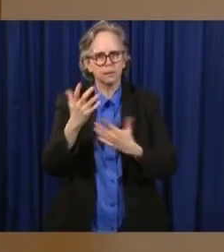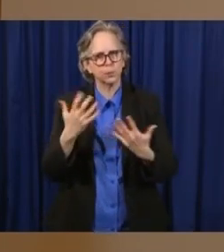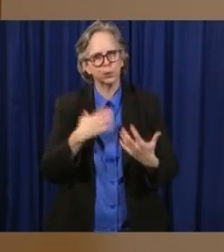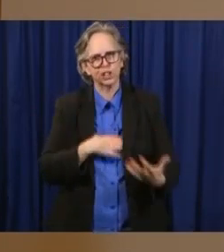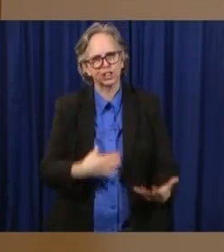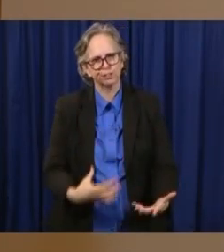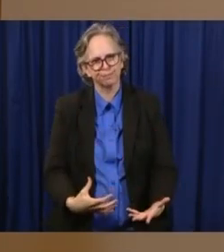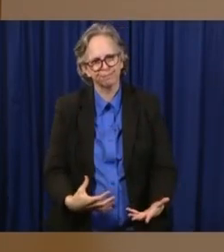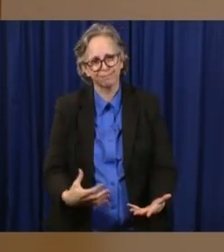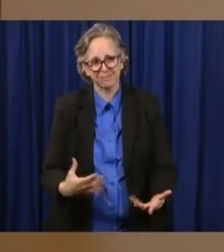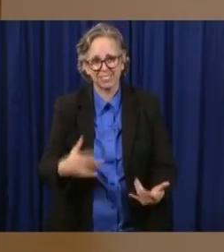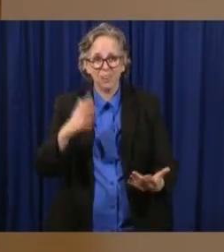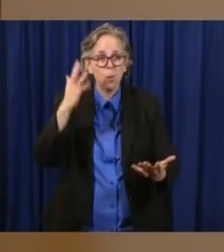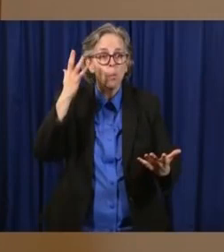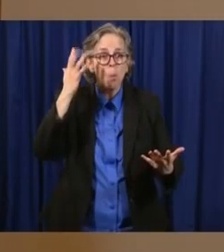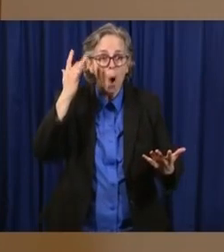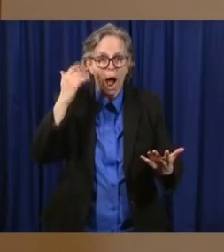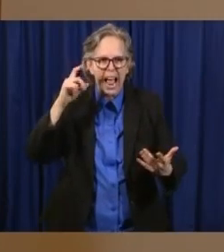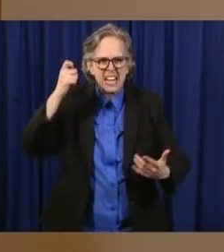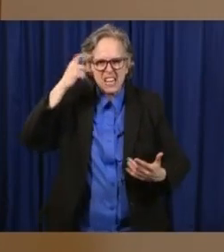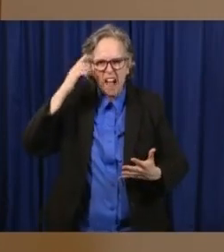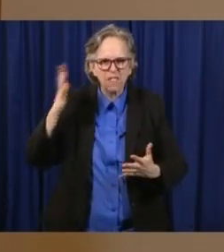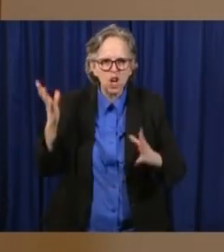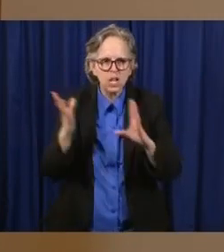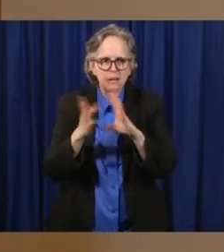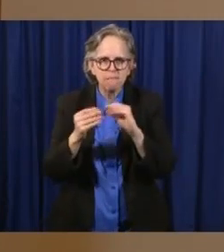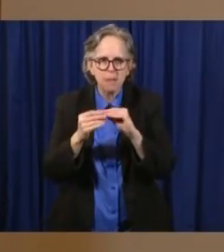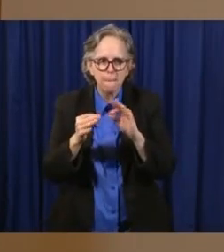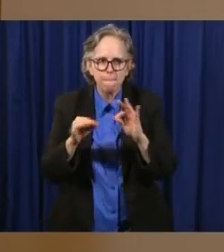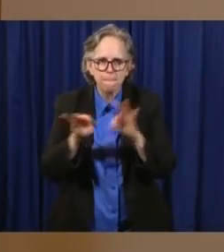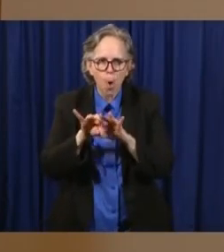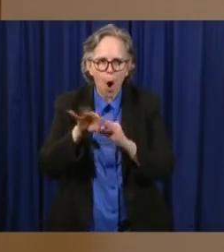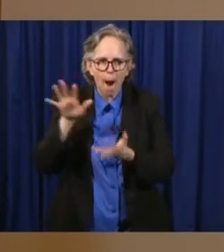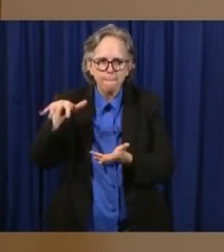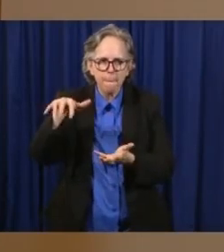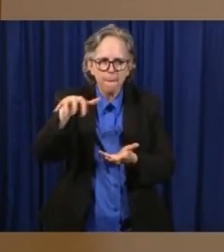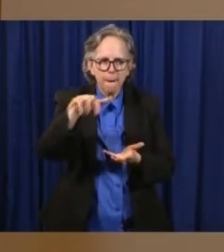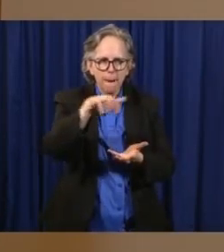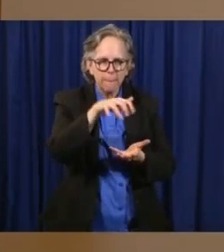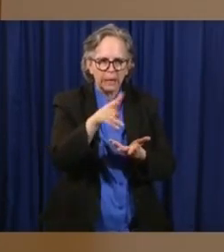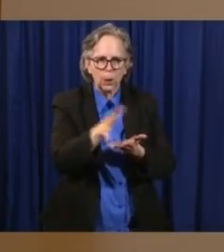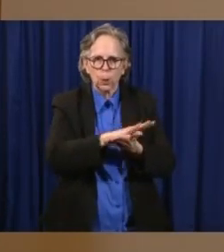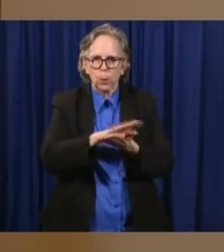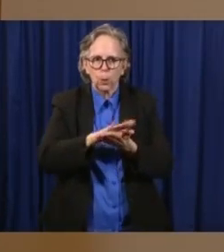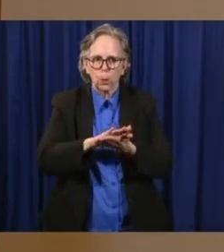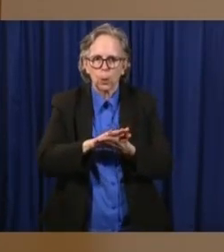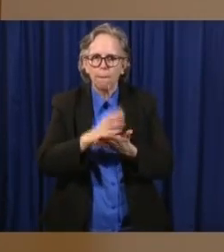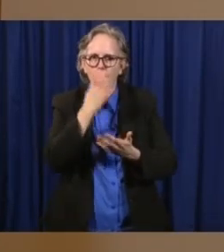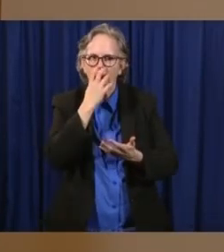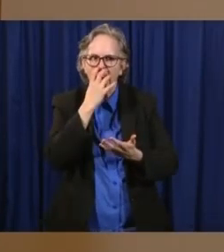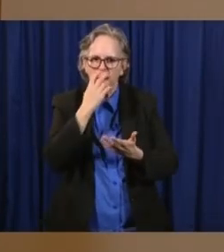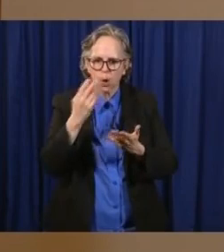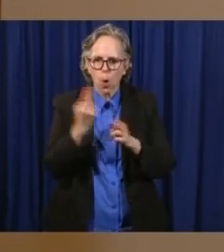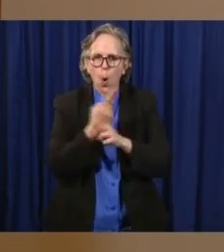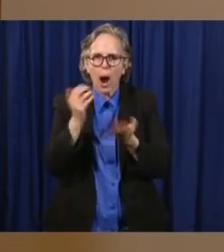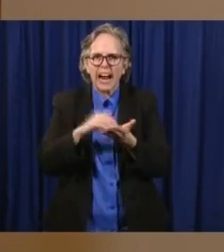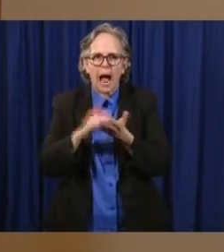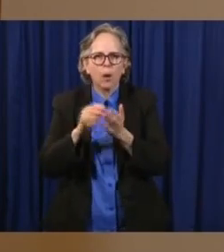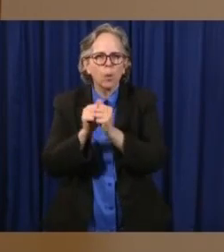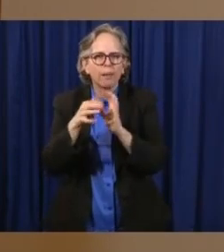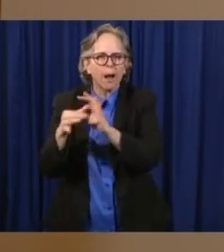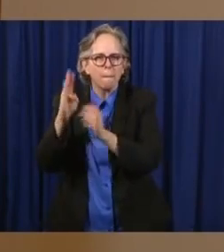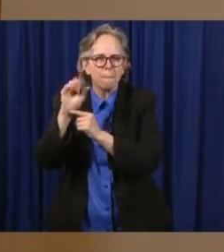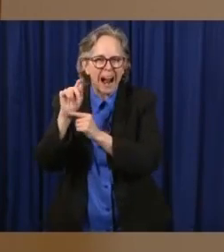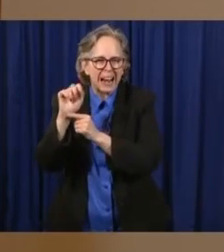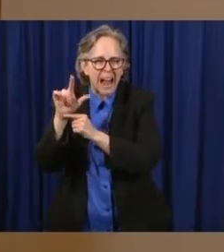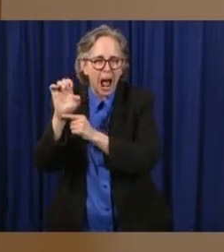are recycling those masks, following conservation principles. We need to make sure we're getting what little bit we have to the